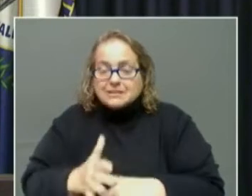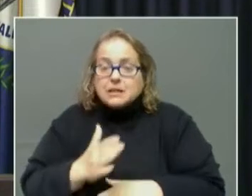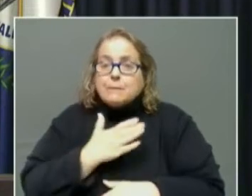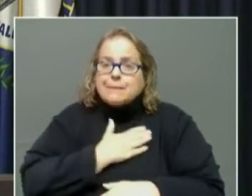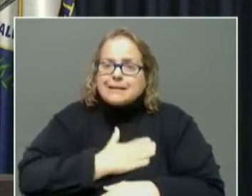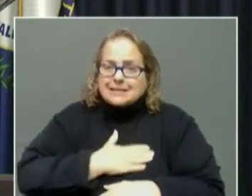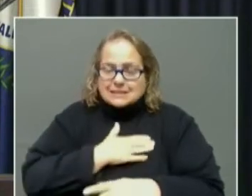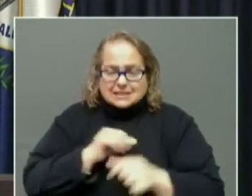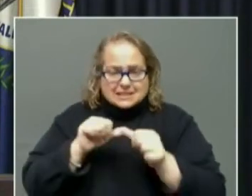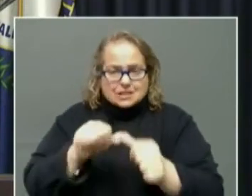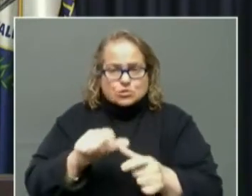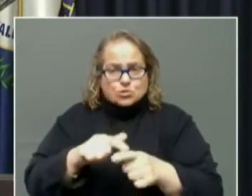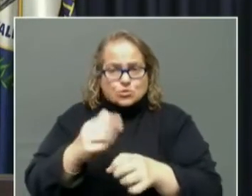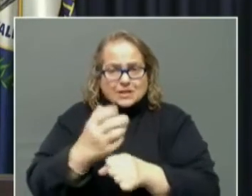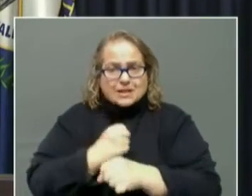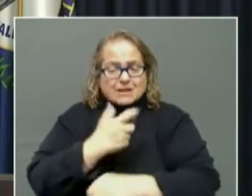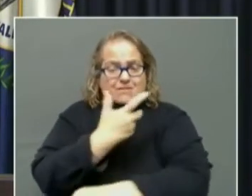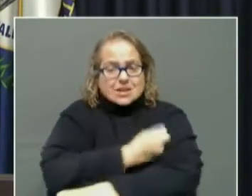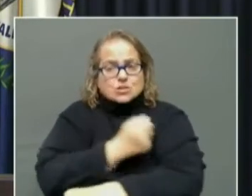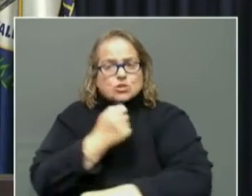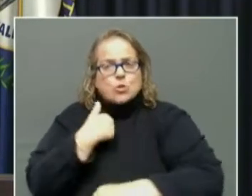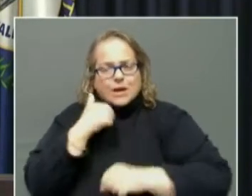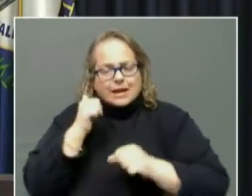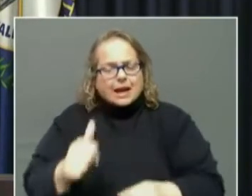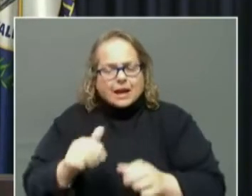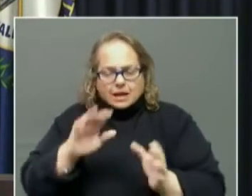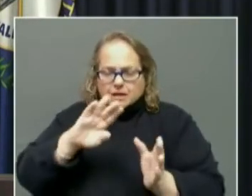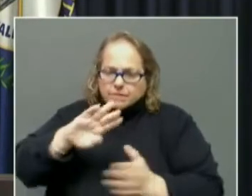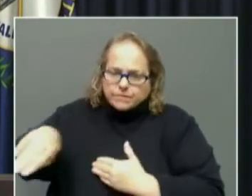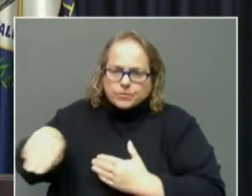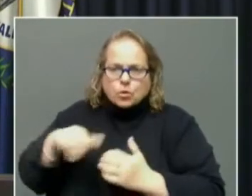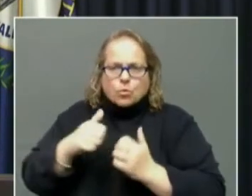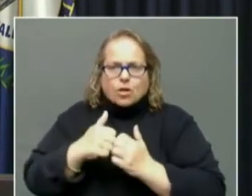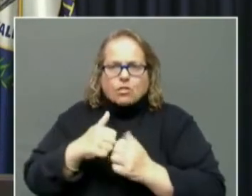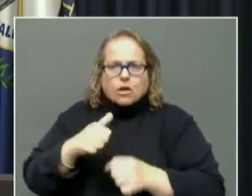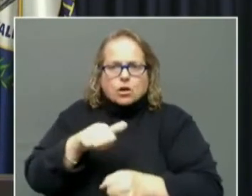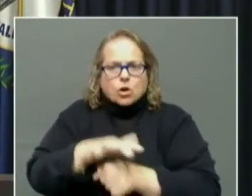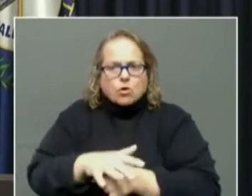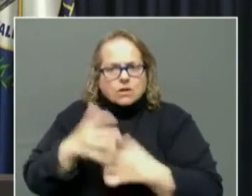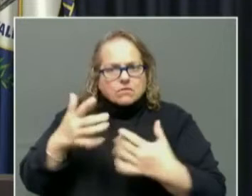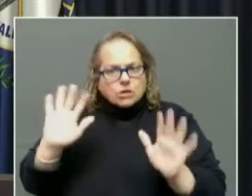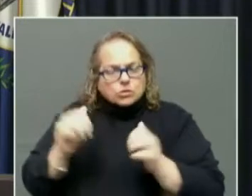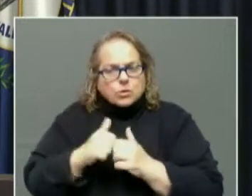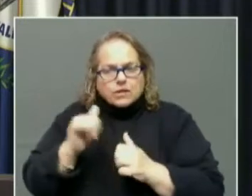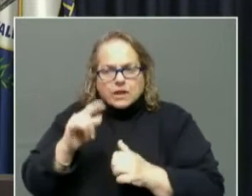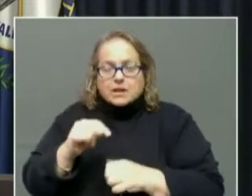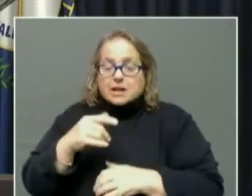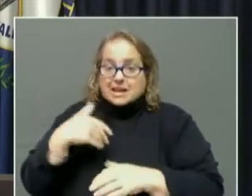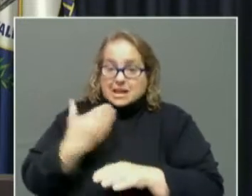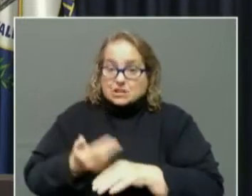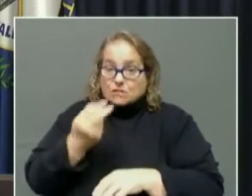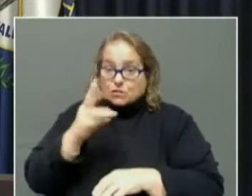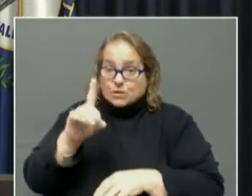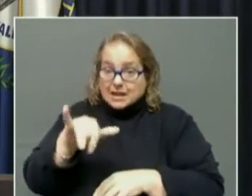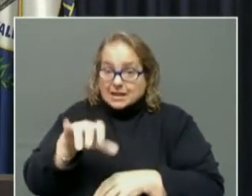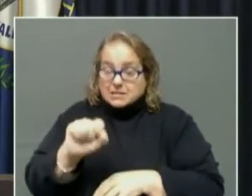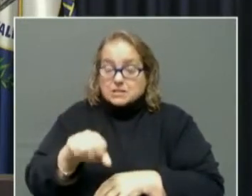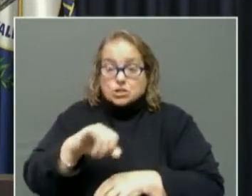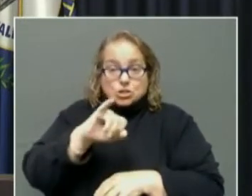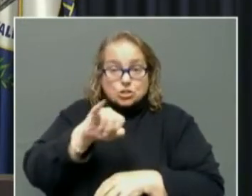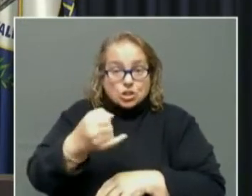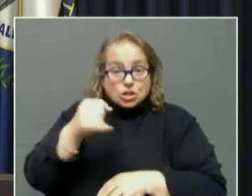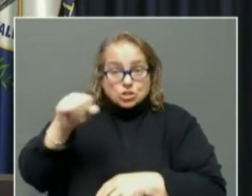seek vaccination so we can put COVID behind us. Over the next few days, J&J will be paused. And remember, whenever you